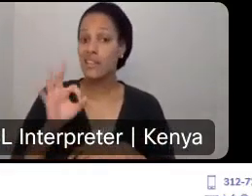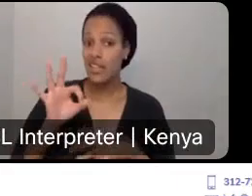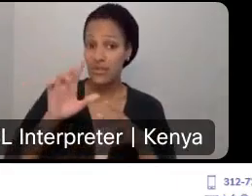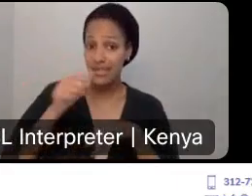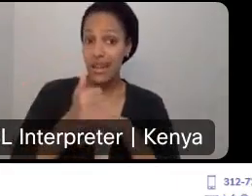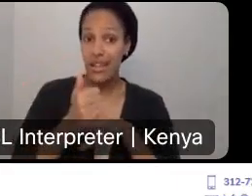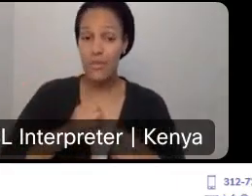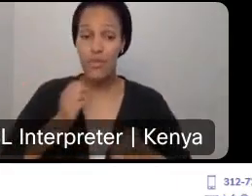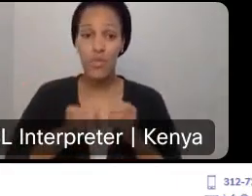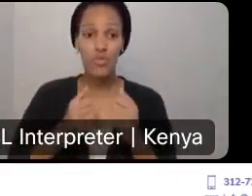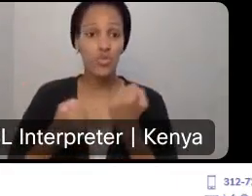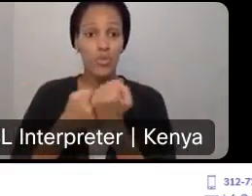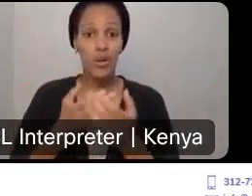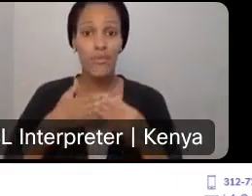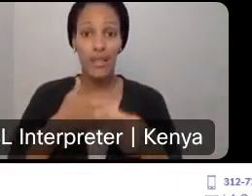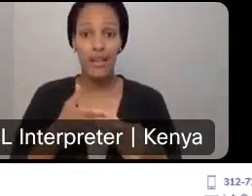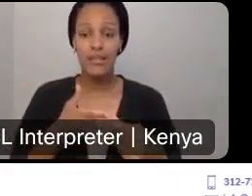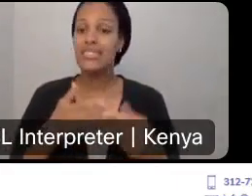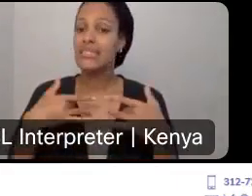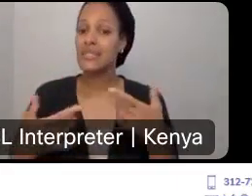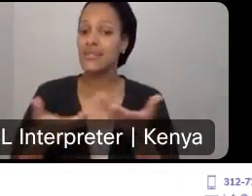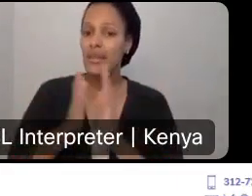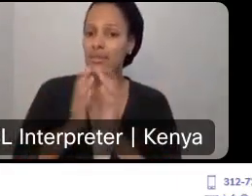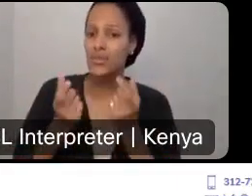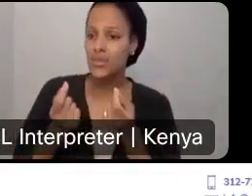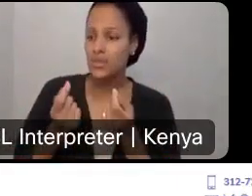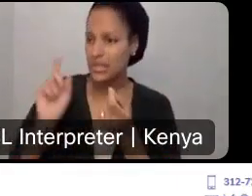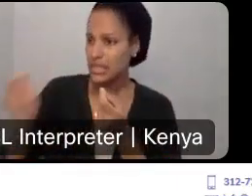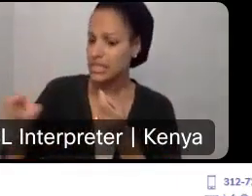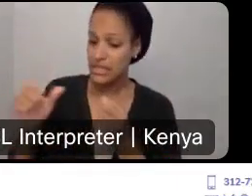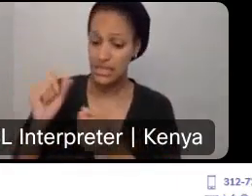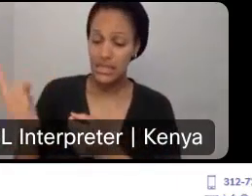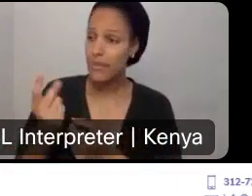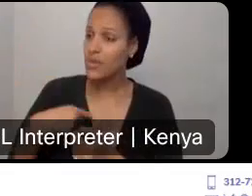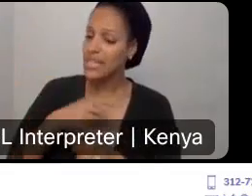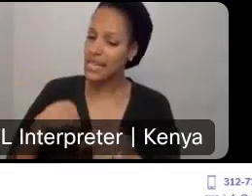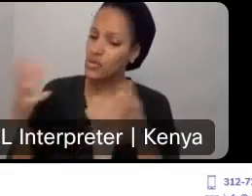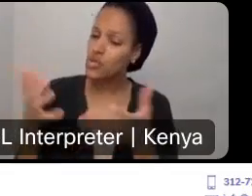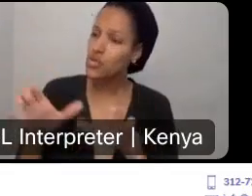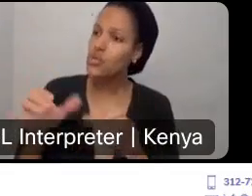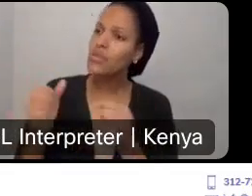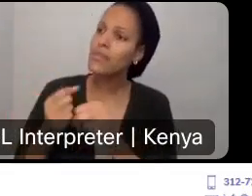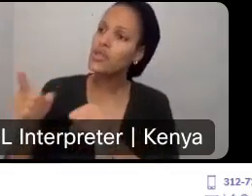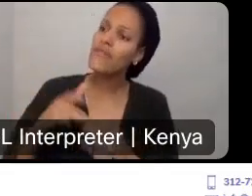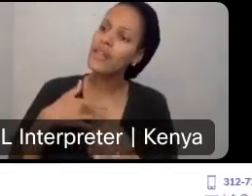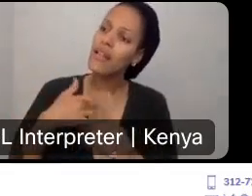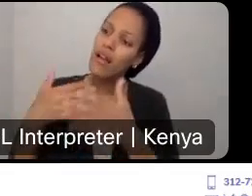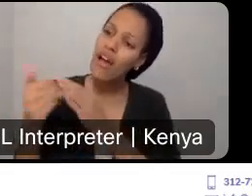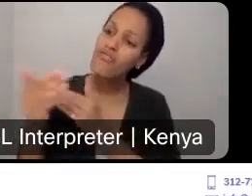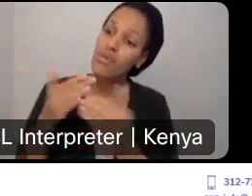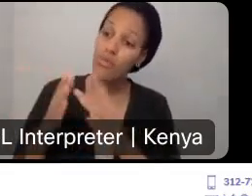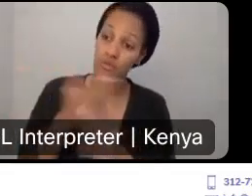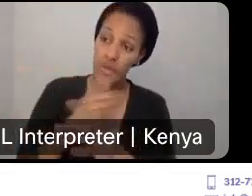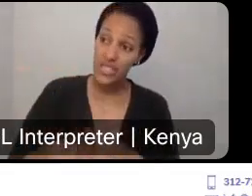there anything we can do to help you feel safer and more comfortable before we begin? The guide